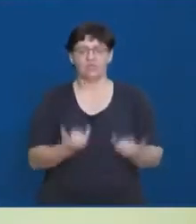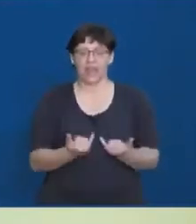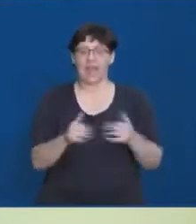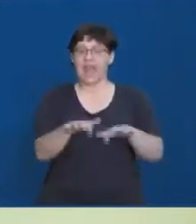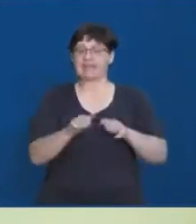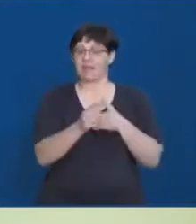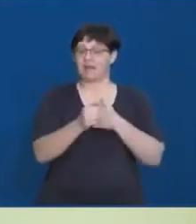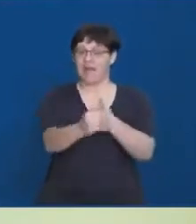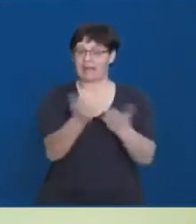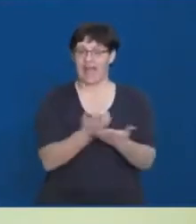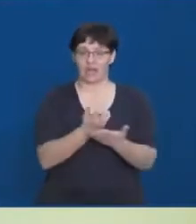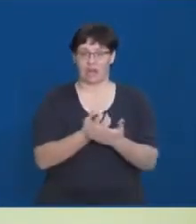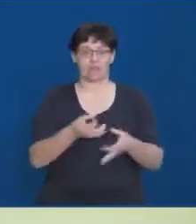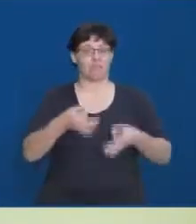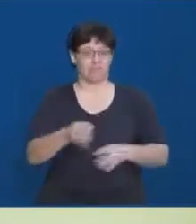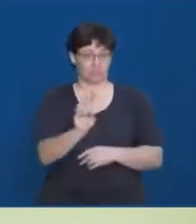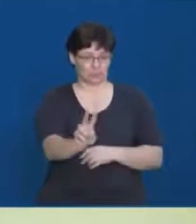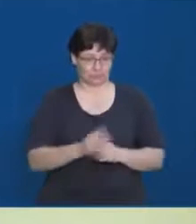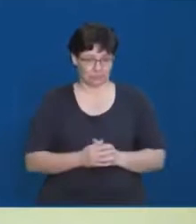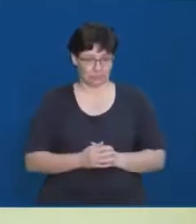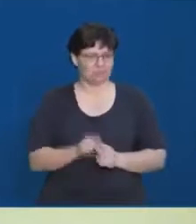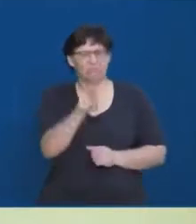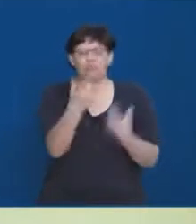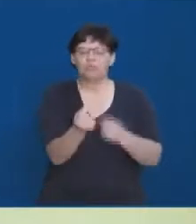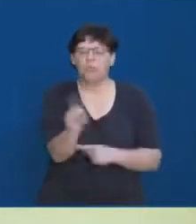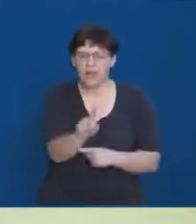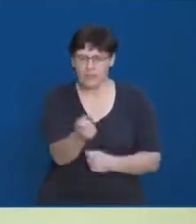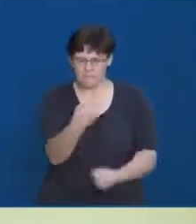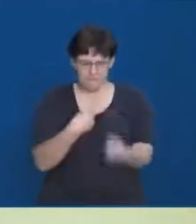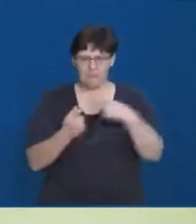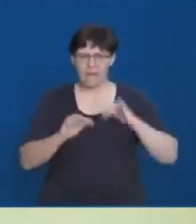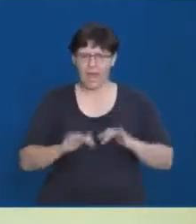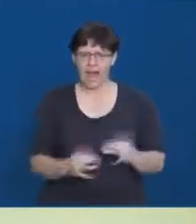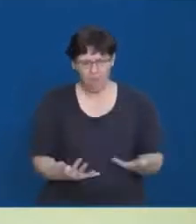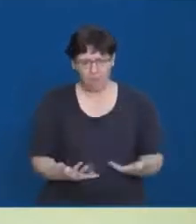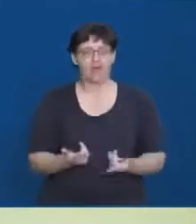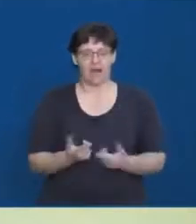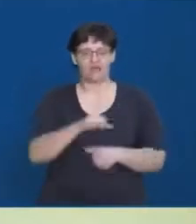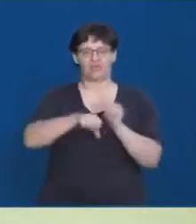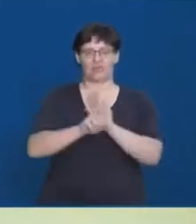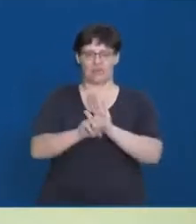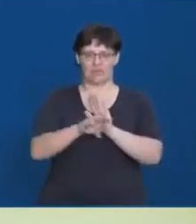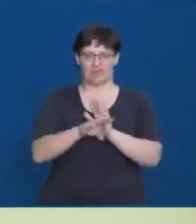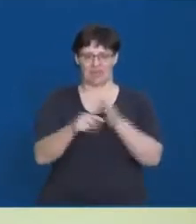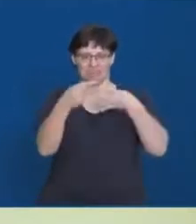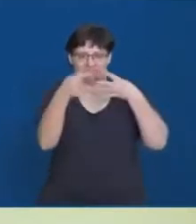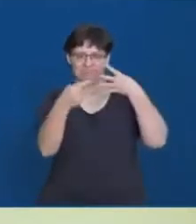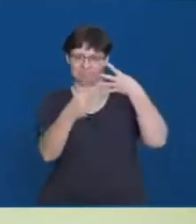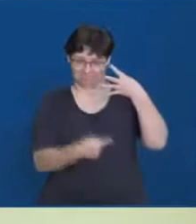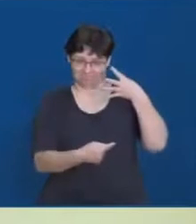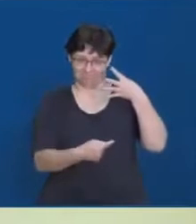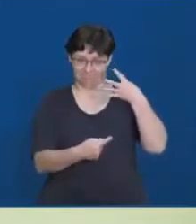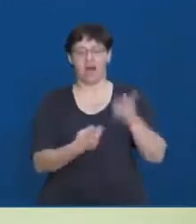exam guide for Economics Paper 2. All you need to do to get your questions and comments through to us is hit us up on our social